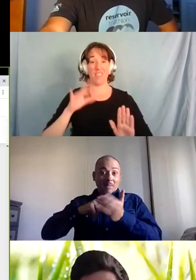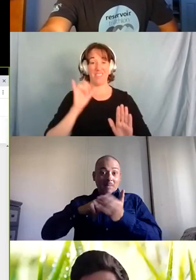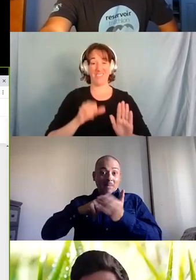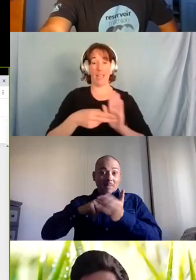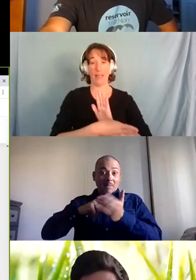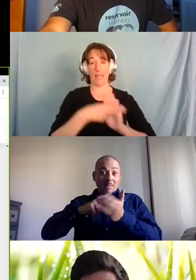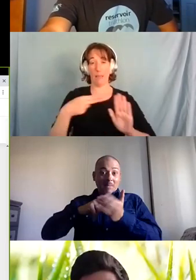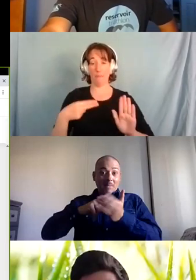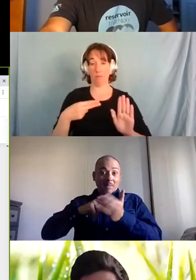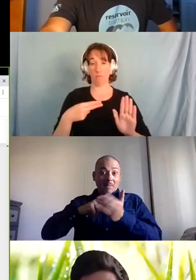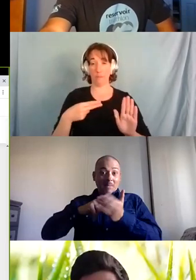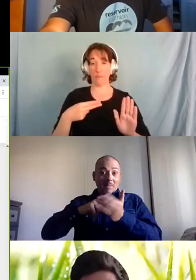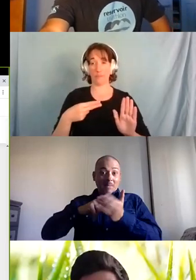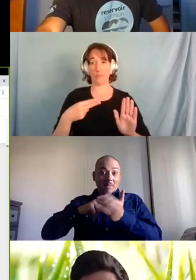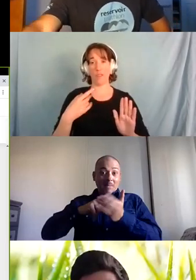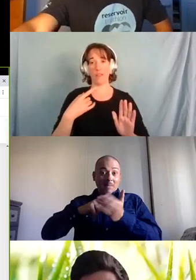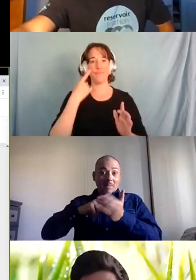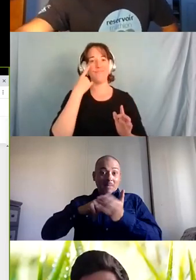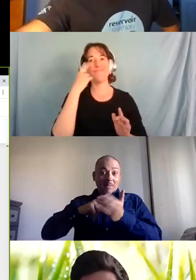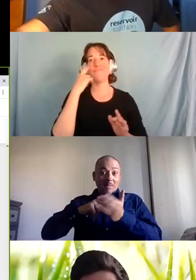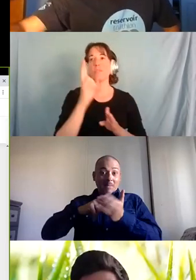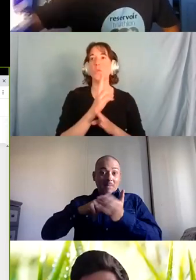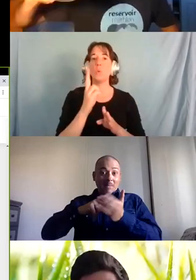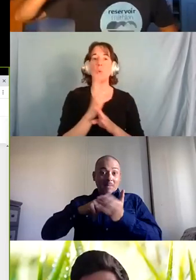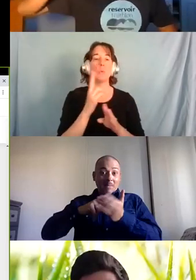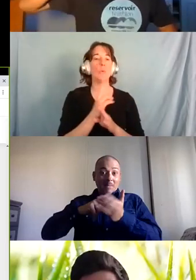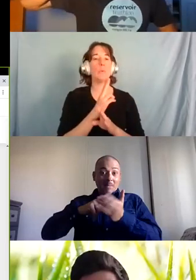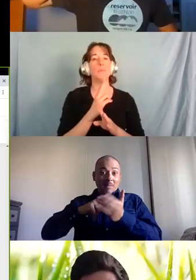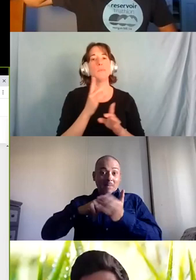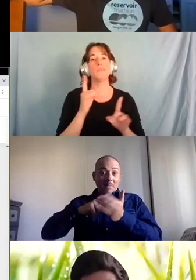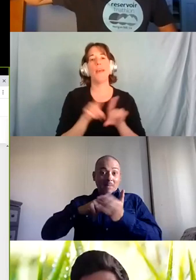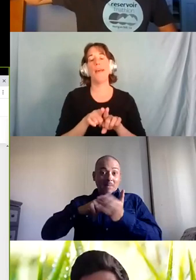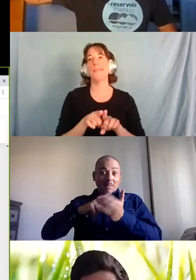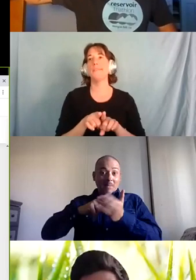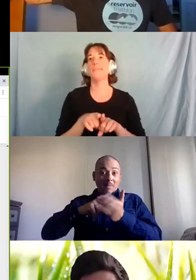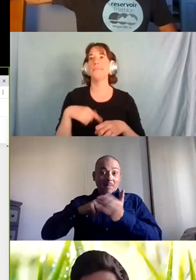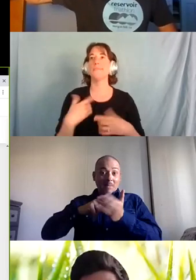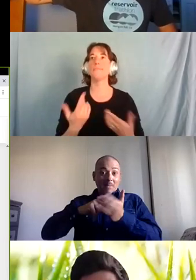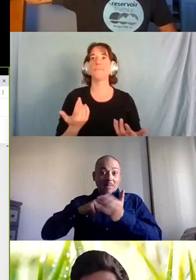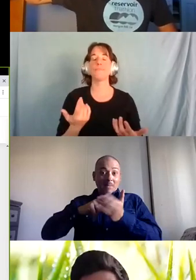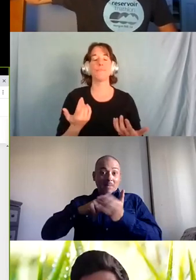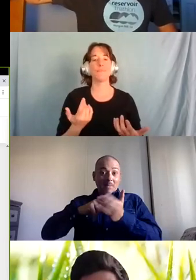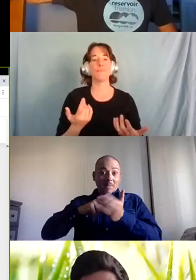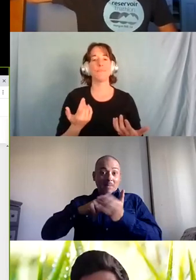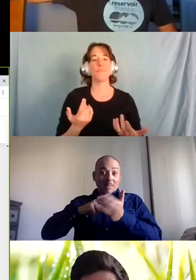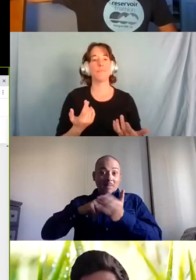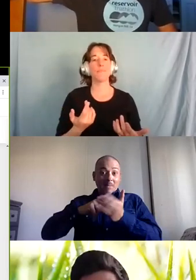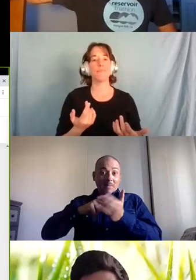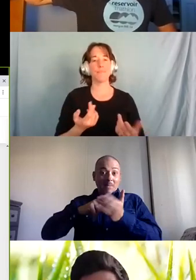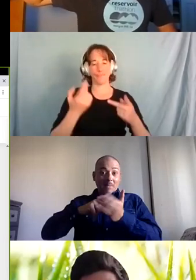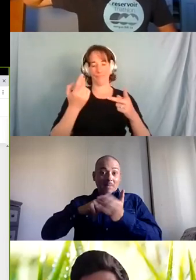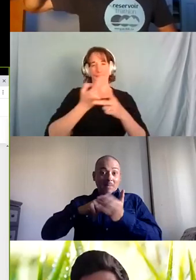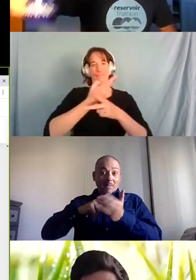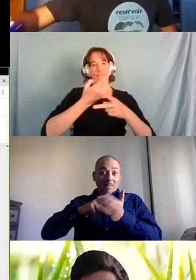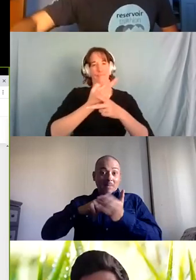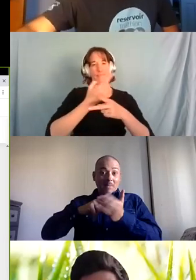to, what it's been used as is basically to distinguish between encouraging